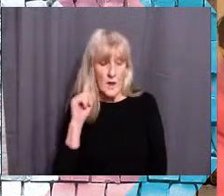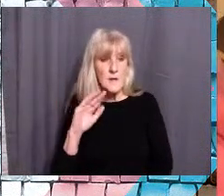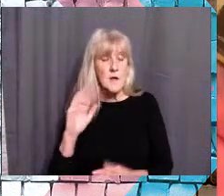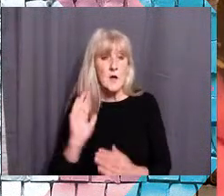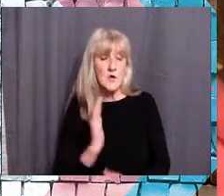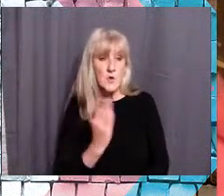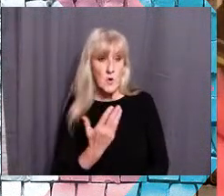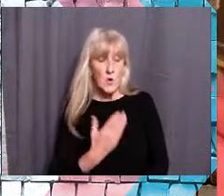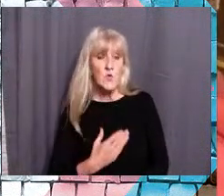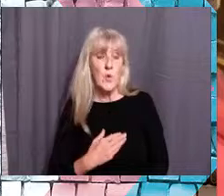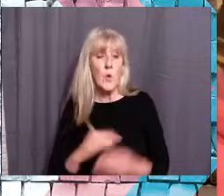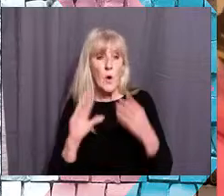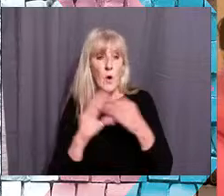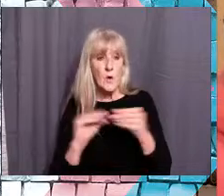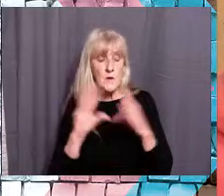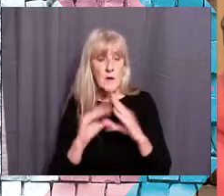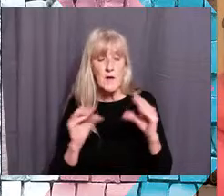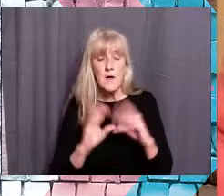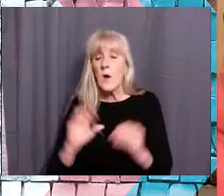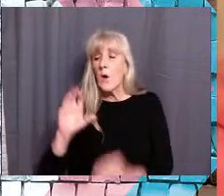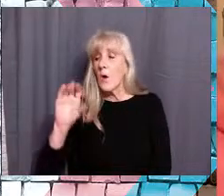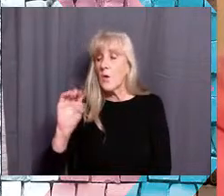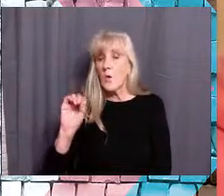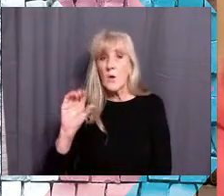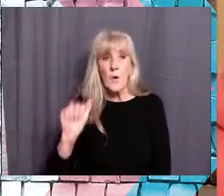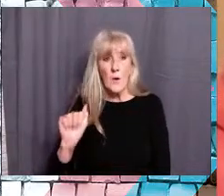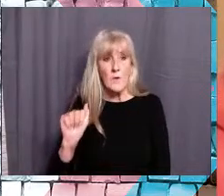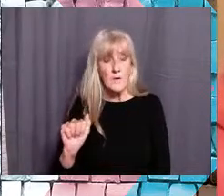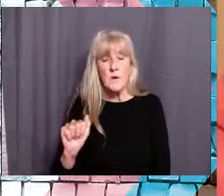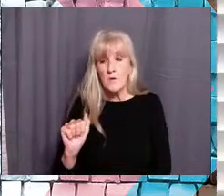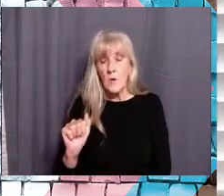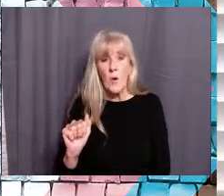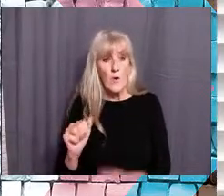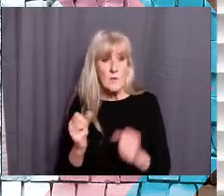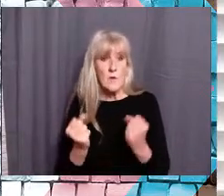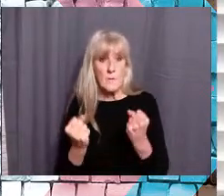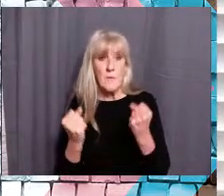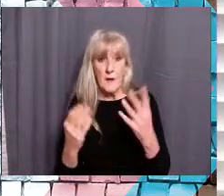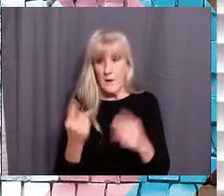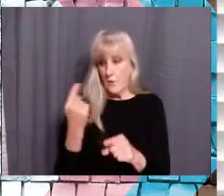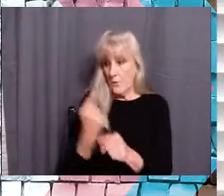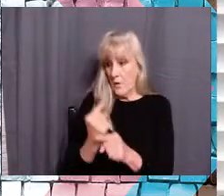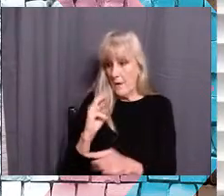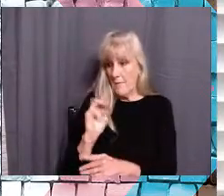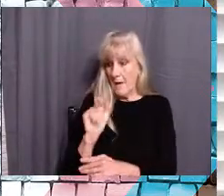Tuesday, if you'd like the interview with Coco Peru today. Well, there's plenty more coming, right, Michael? Right. To find